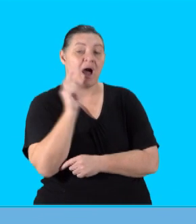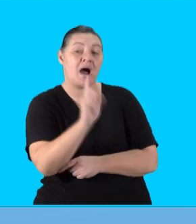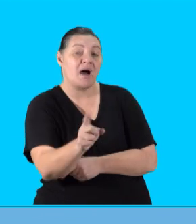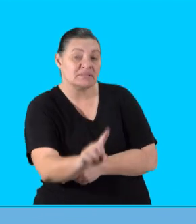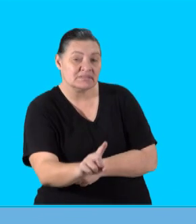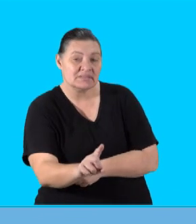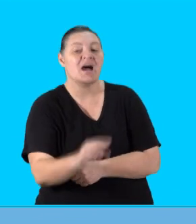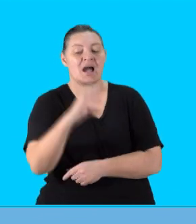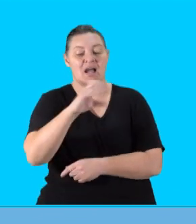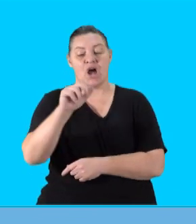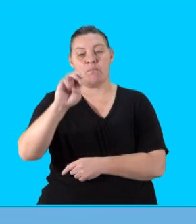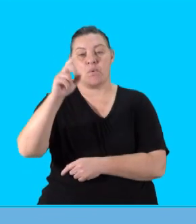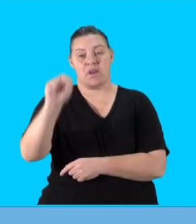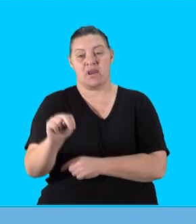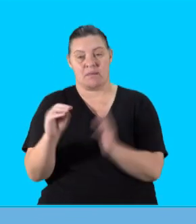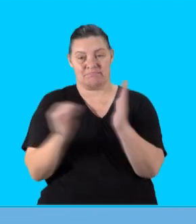answer is carbon.